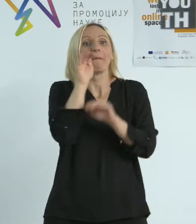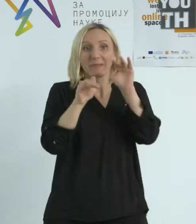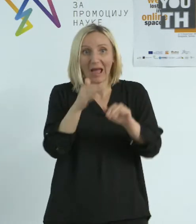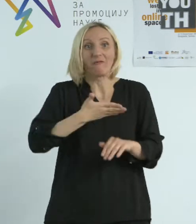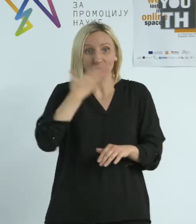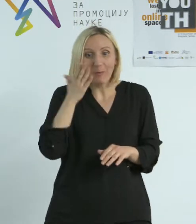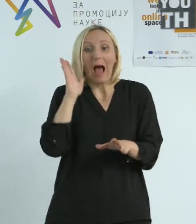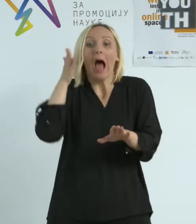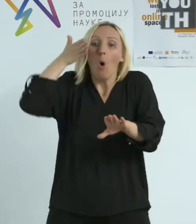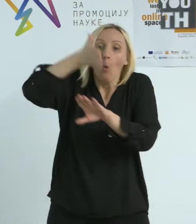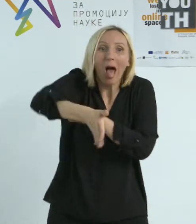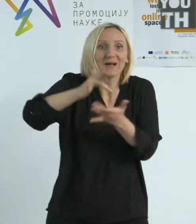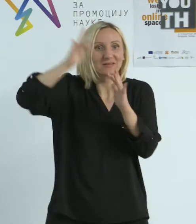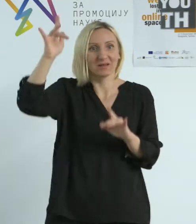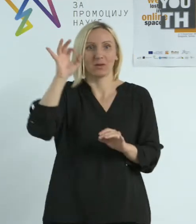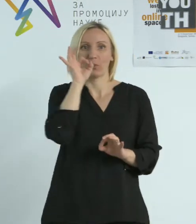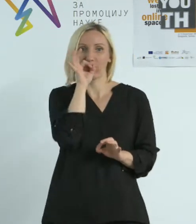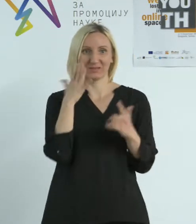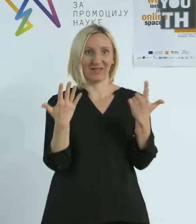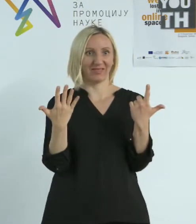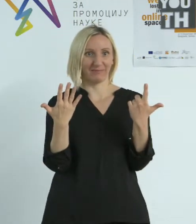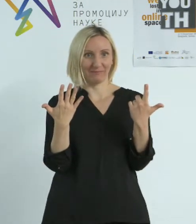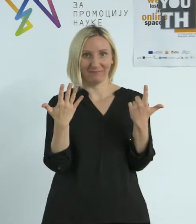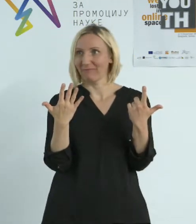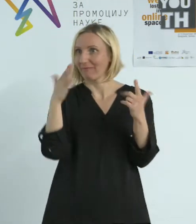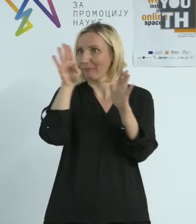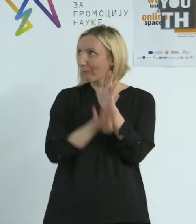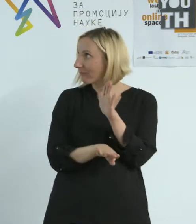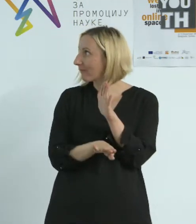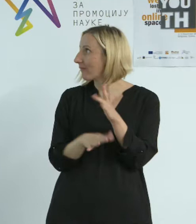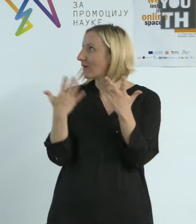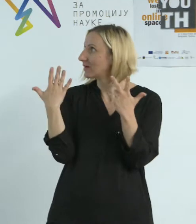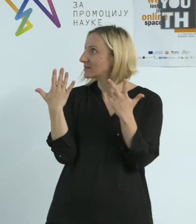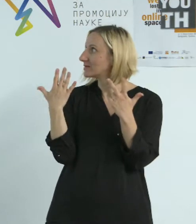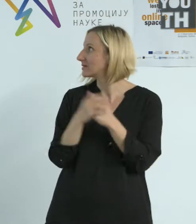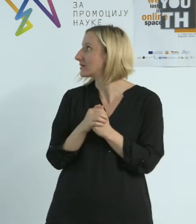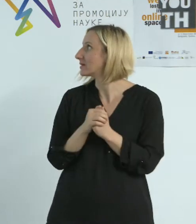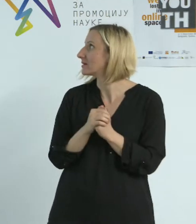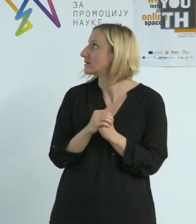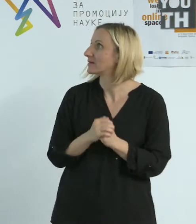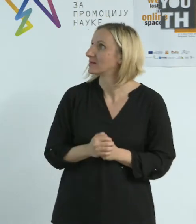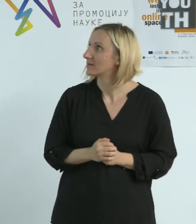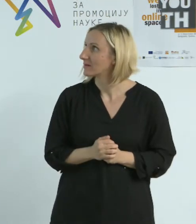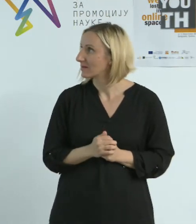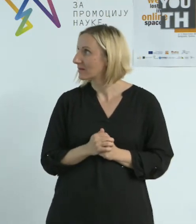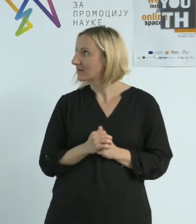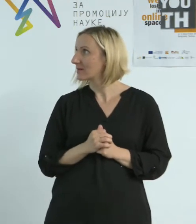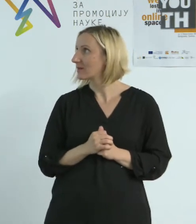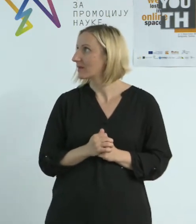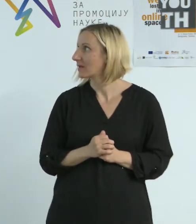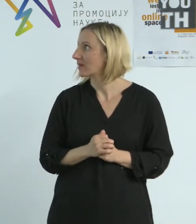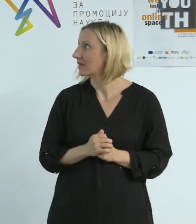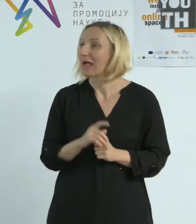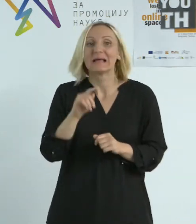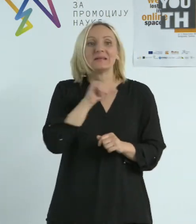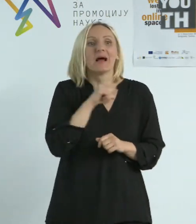course, 7. You know? The, participants that enter in the course at least once, 8. And participants